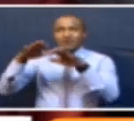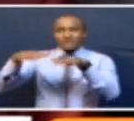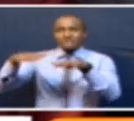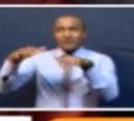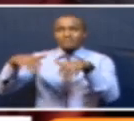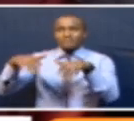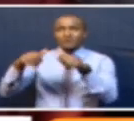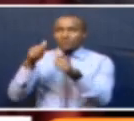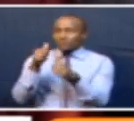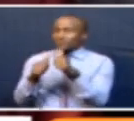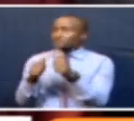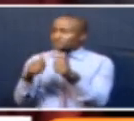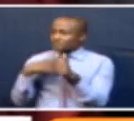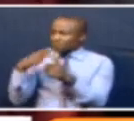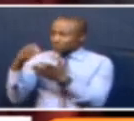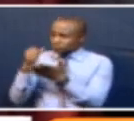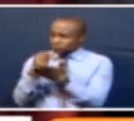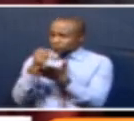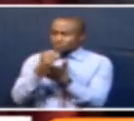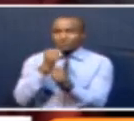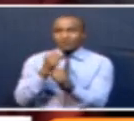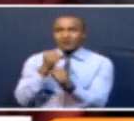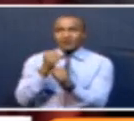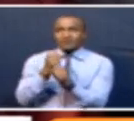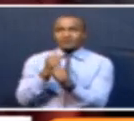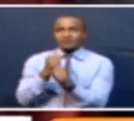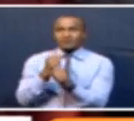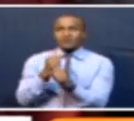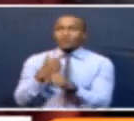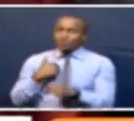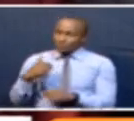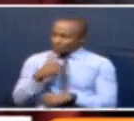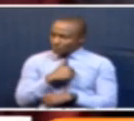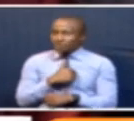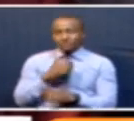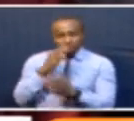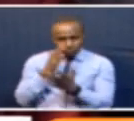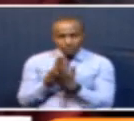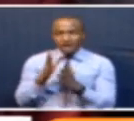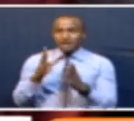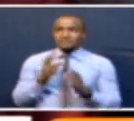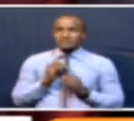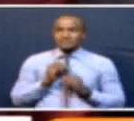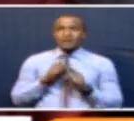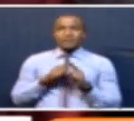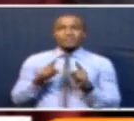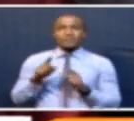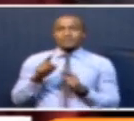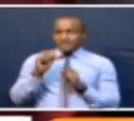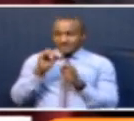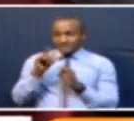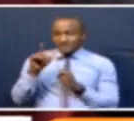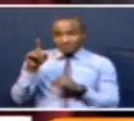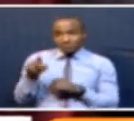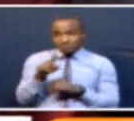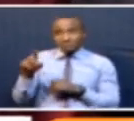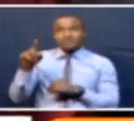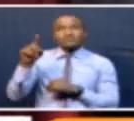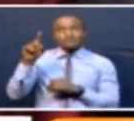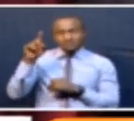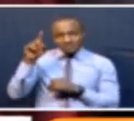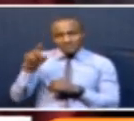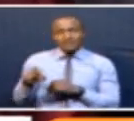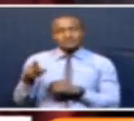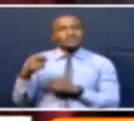provide employment for their people. So as much as we appreciate that, he must also, if he's culpable, be then be held